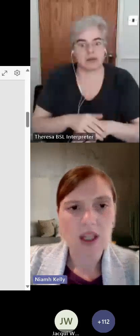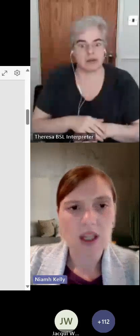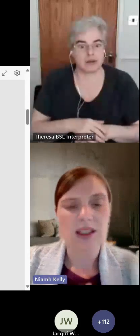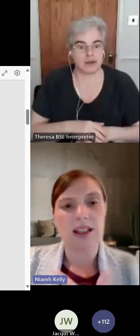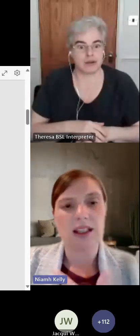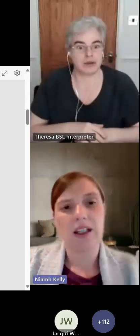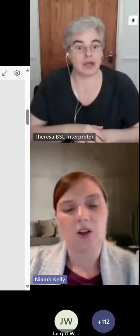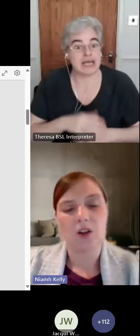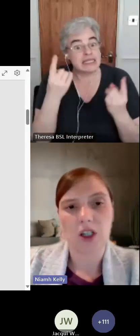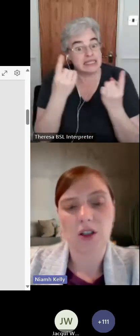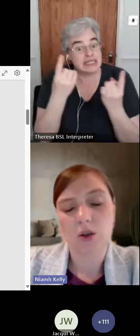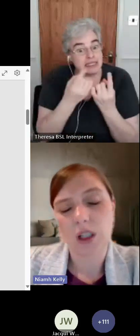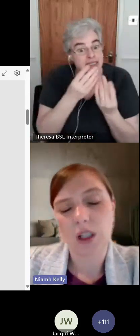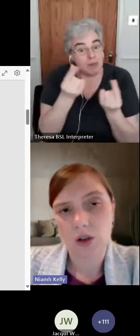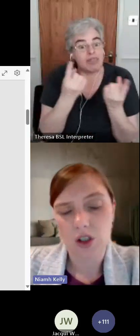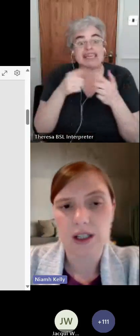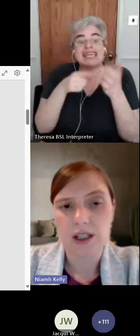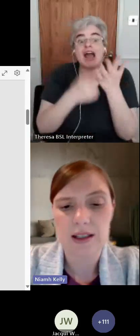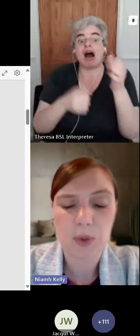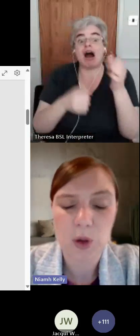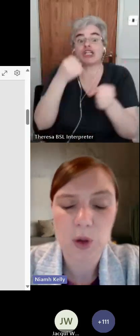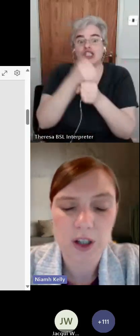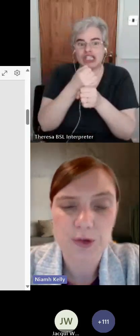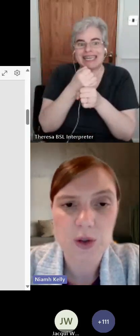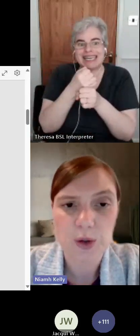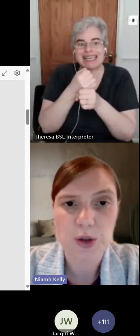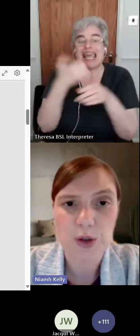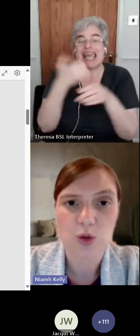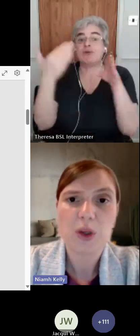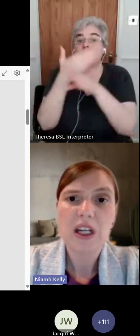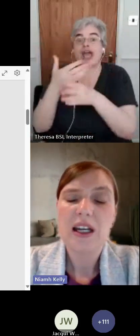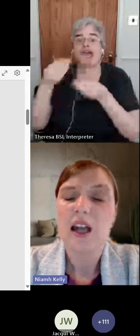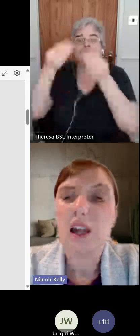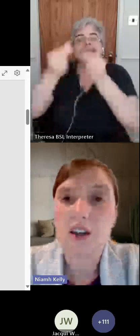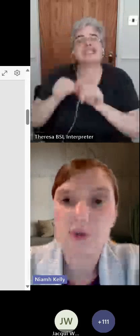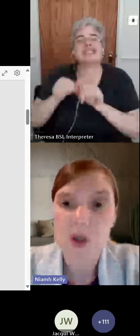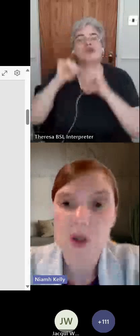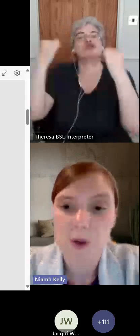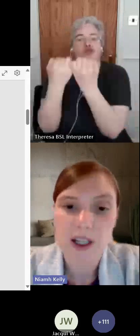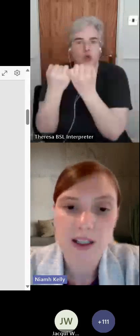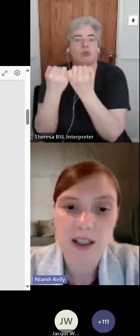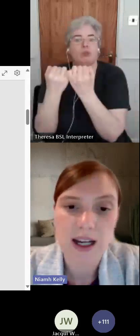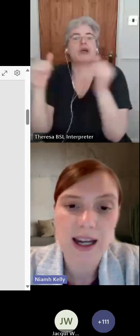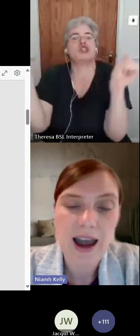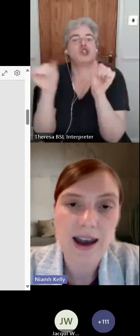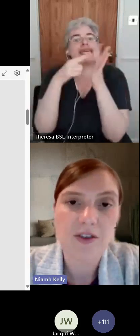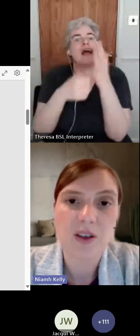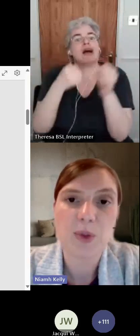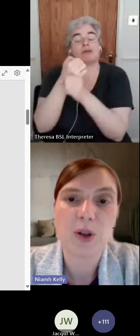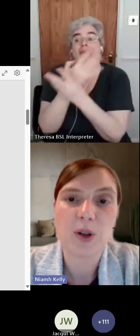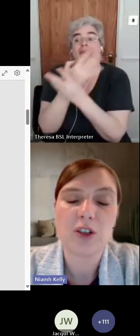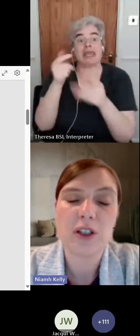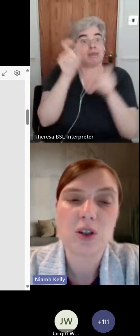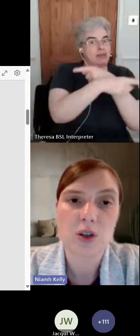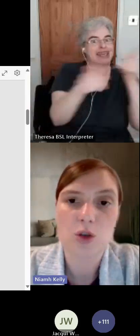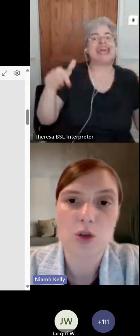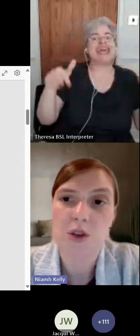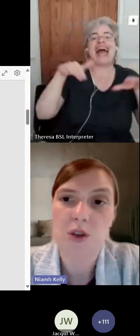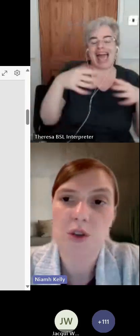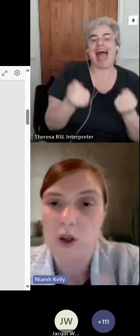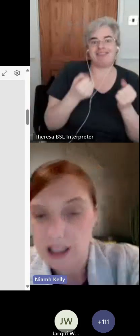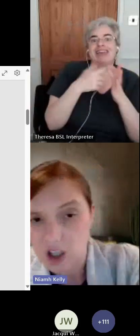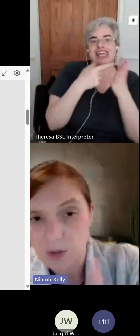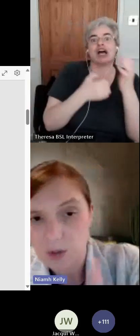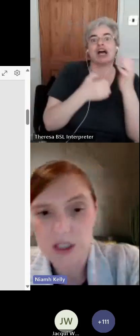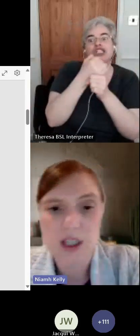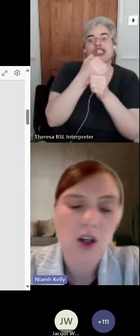And so some things that in ERG, so ERG is an employer resource group. A lot of people here today have employer resource